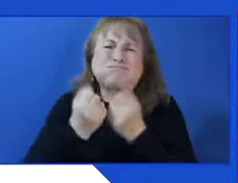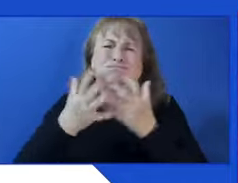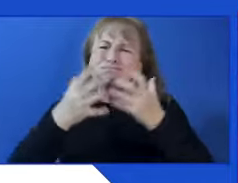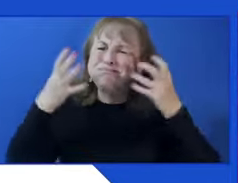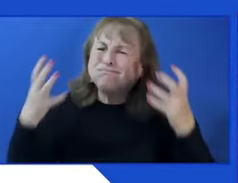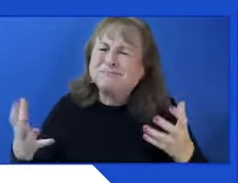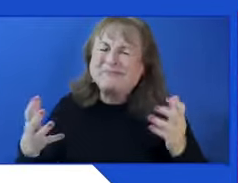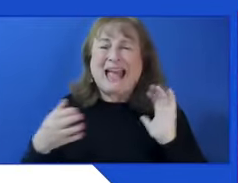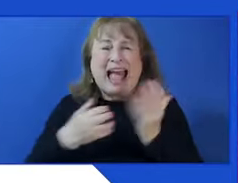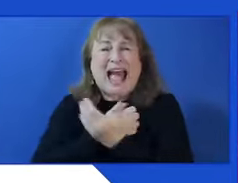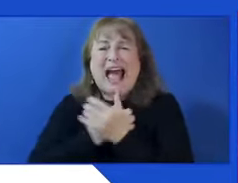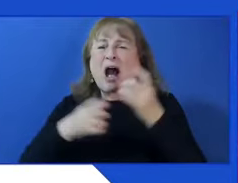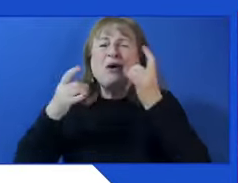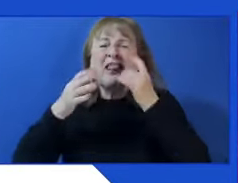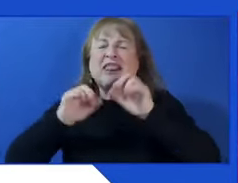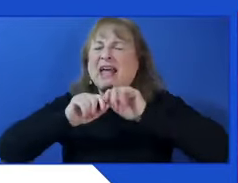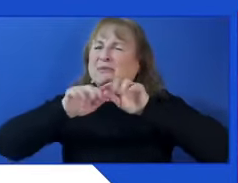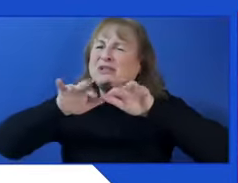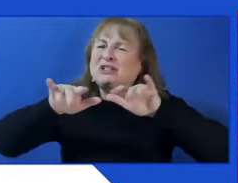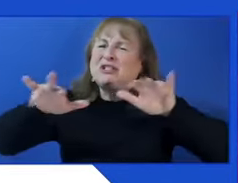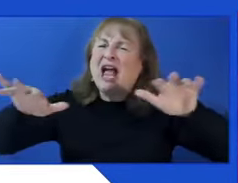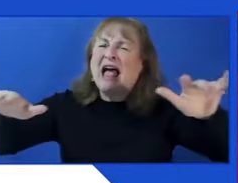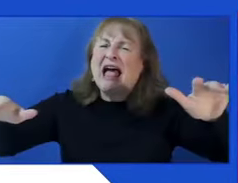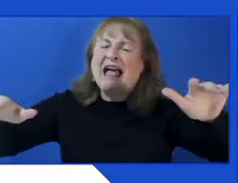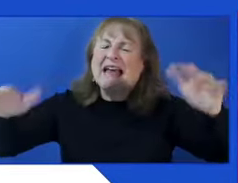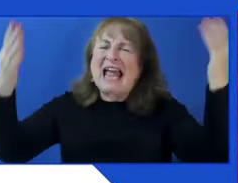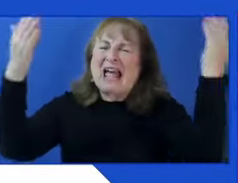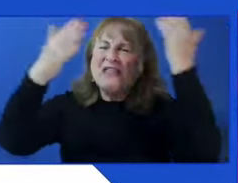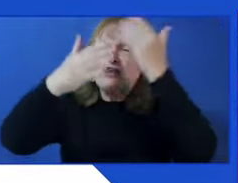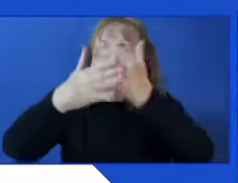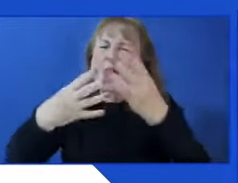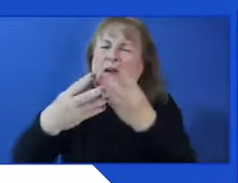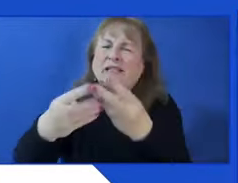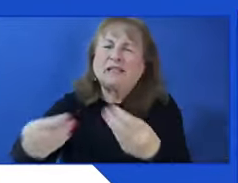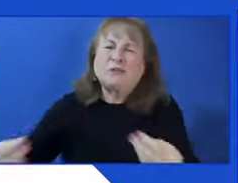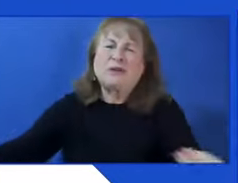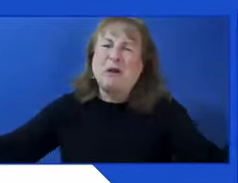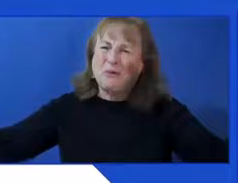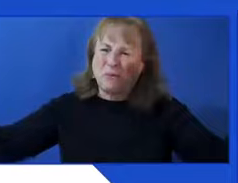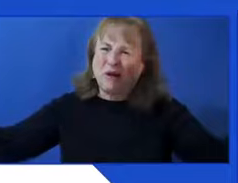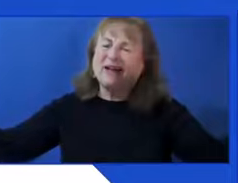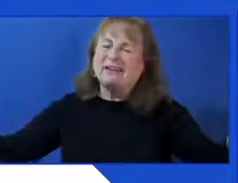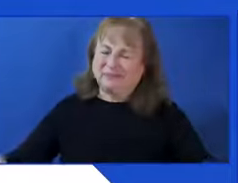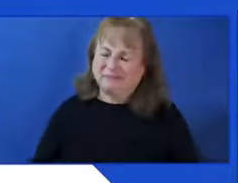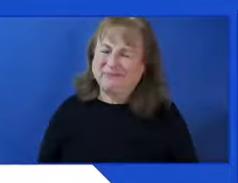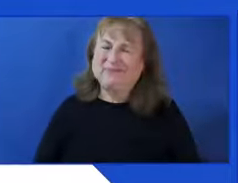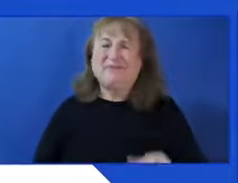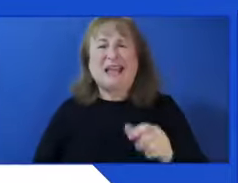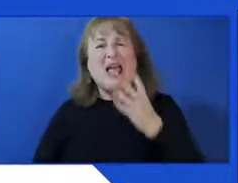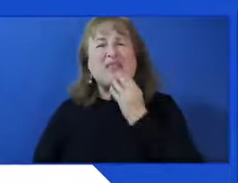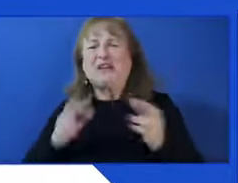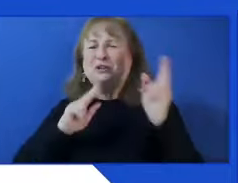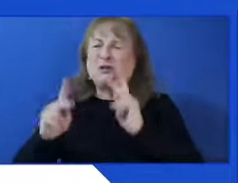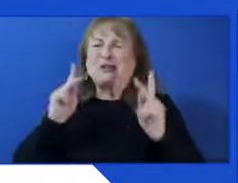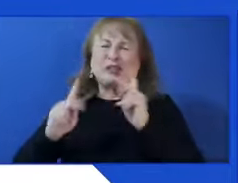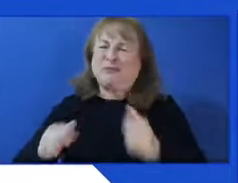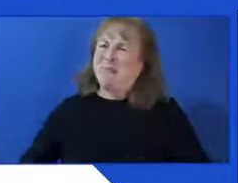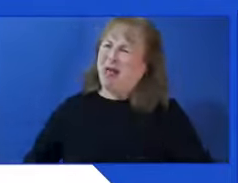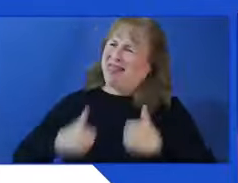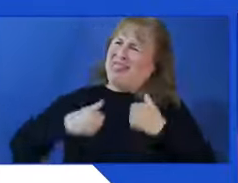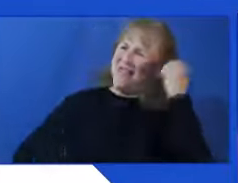Our light will shine until the darkness is defeated. Am Yisrael Chai.